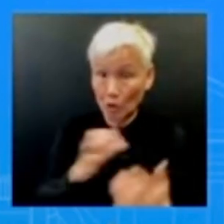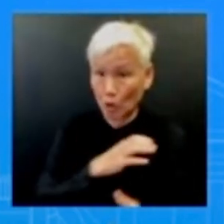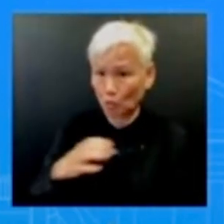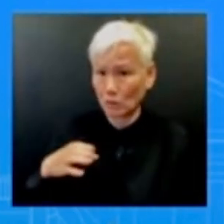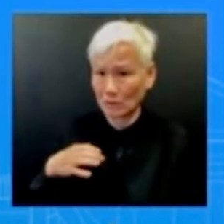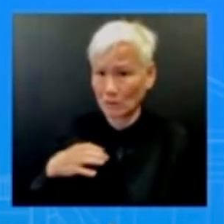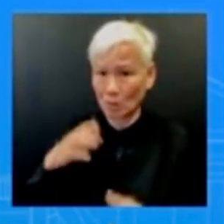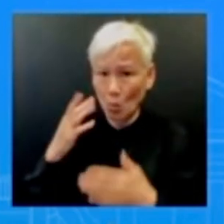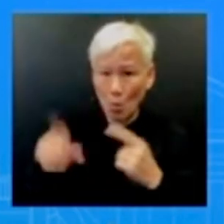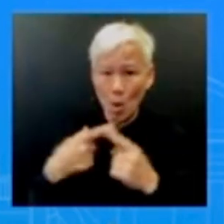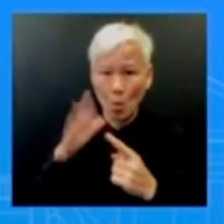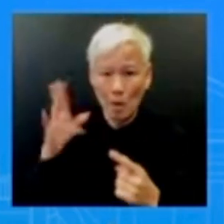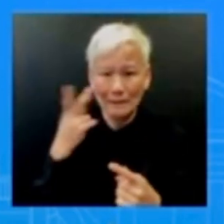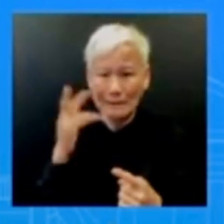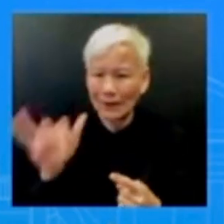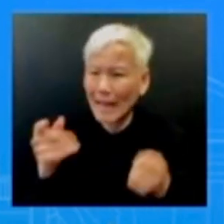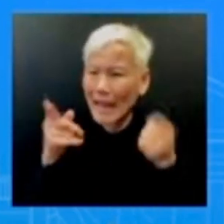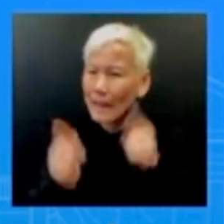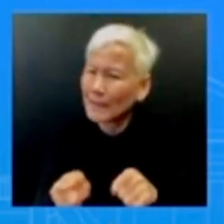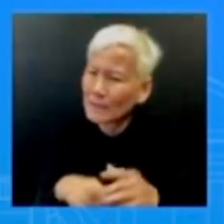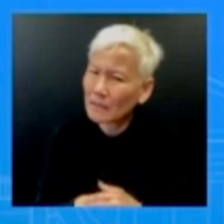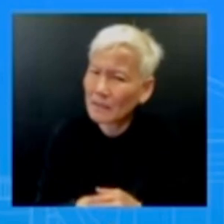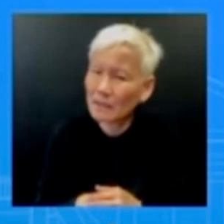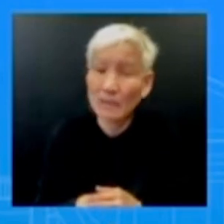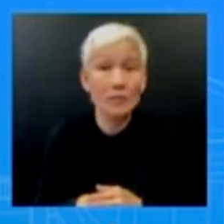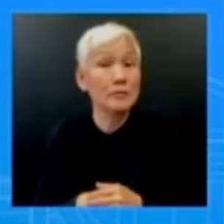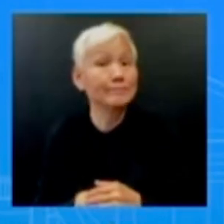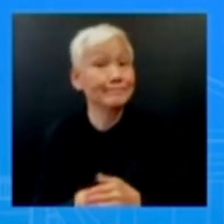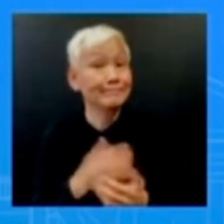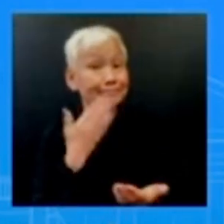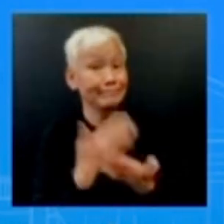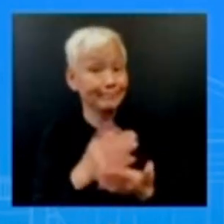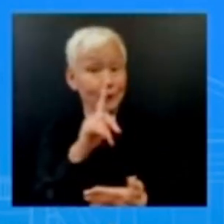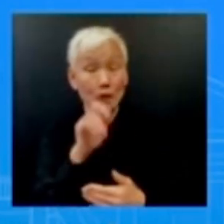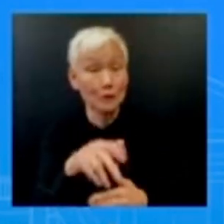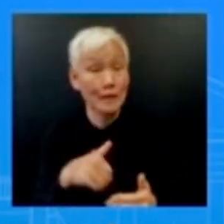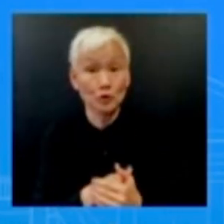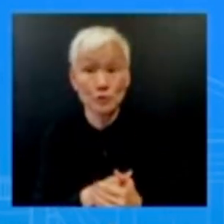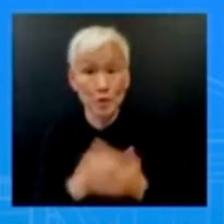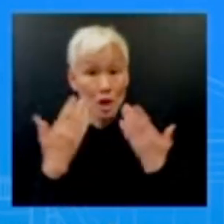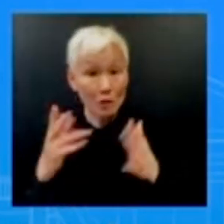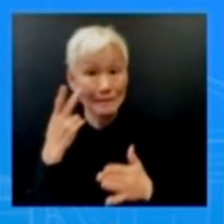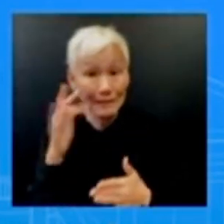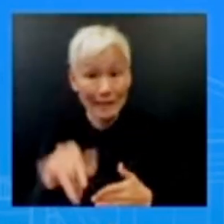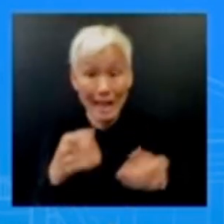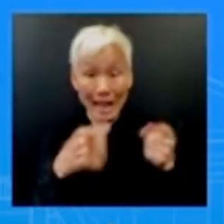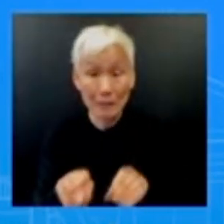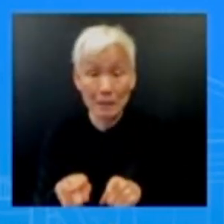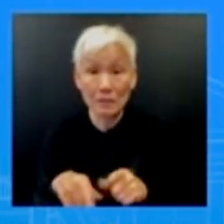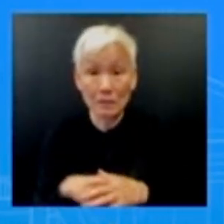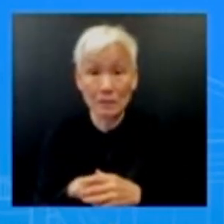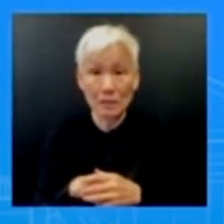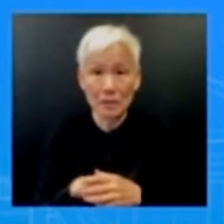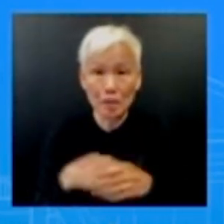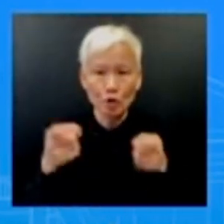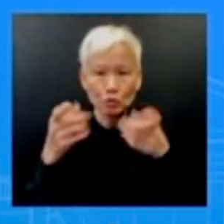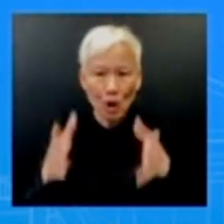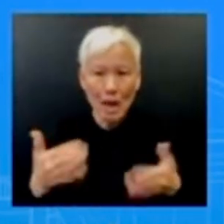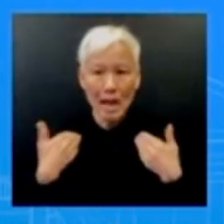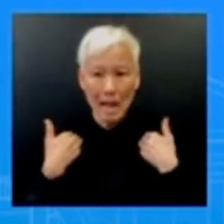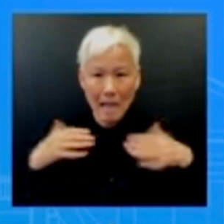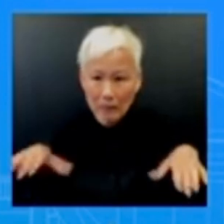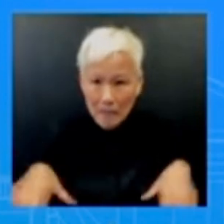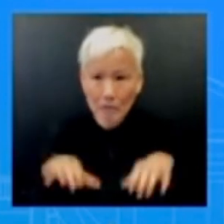days or weeks? That's a good question, JJ. Look, we're already seeing some of that underway as regulators have taken action over the last few years to